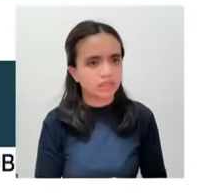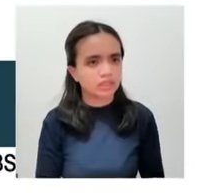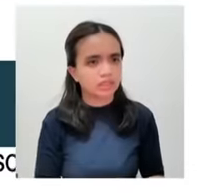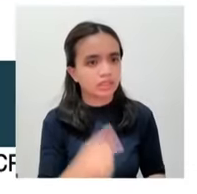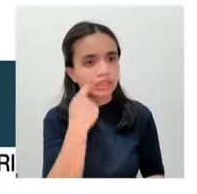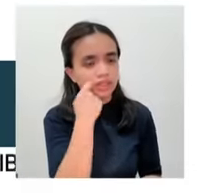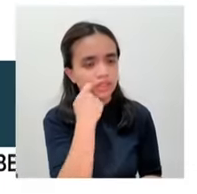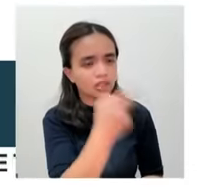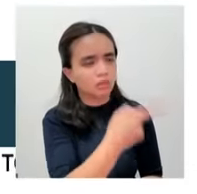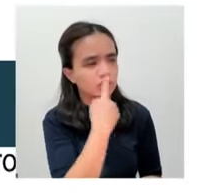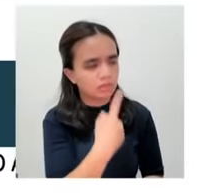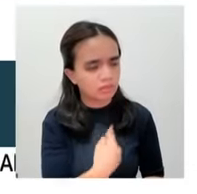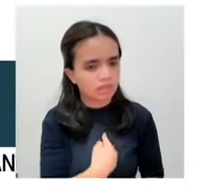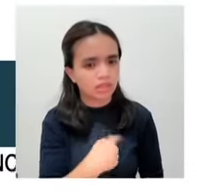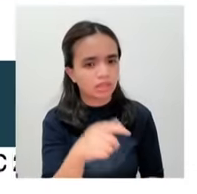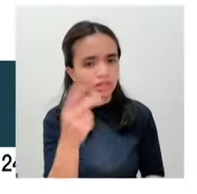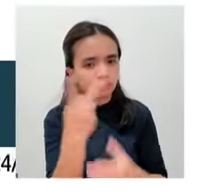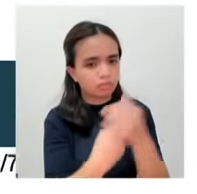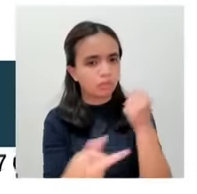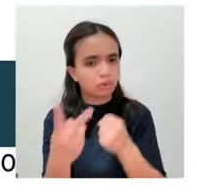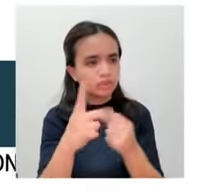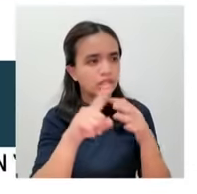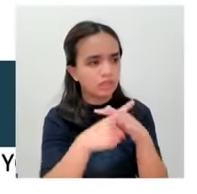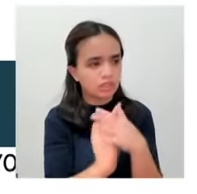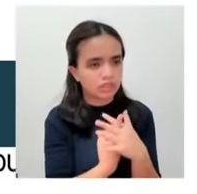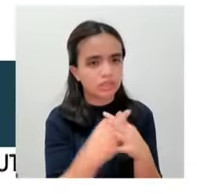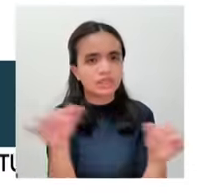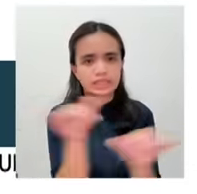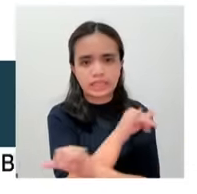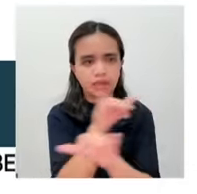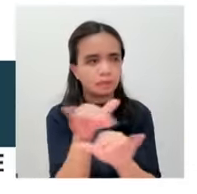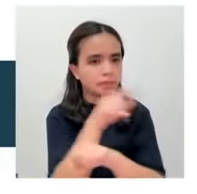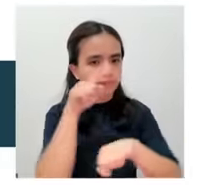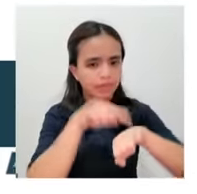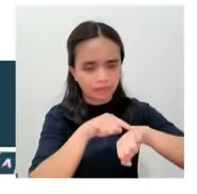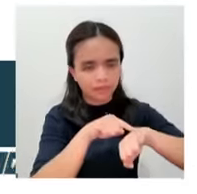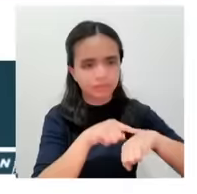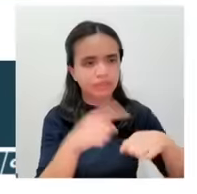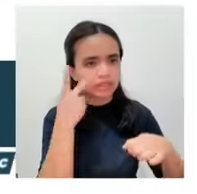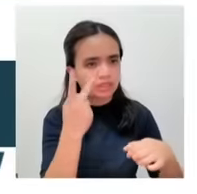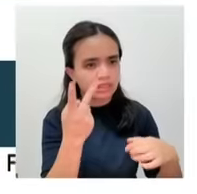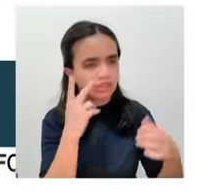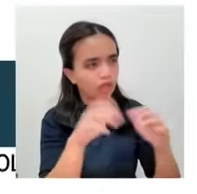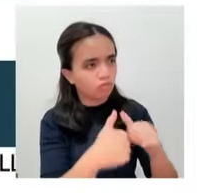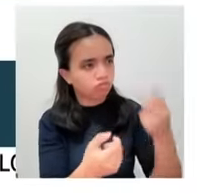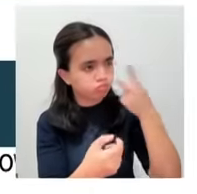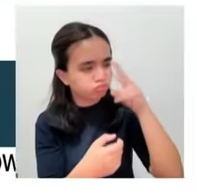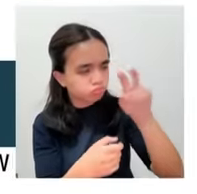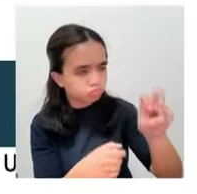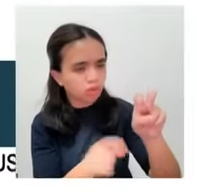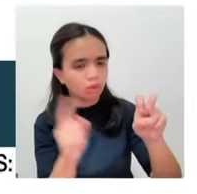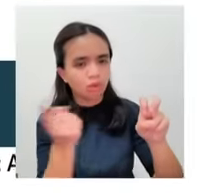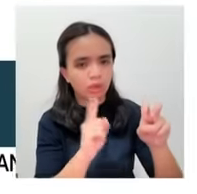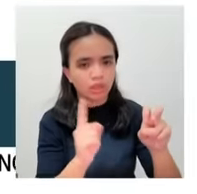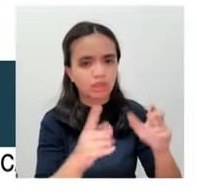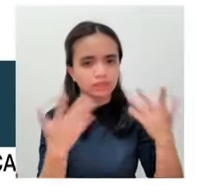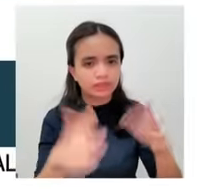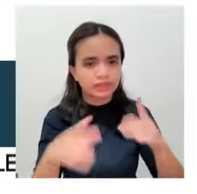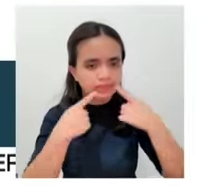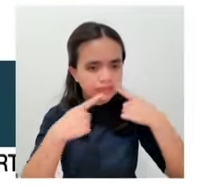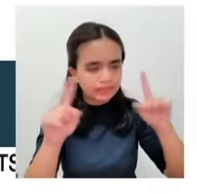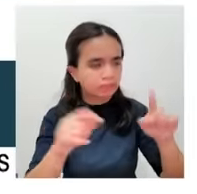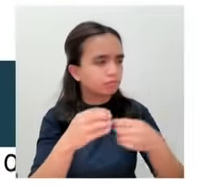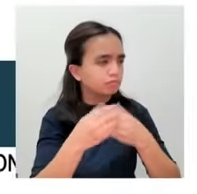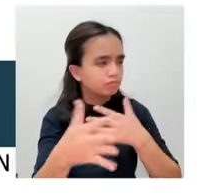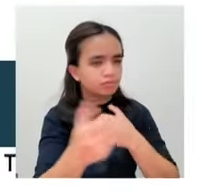nabanggit mo na halos sabay kayong nag-umpisa, and to see her, to be witness to what she had accomplished through the years. What